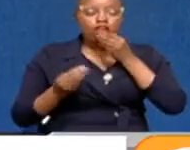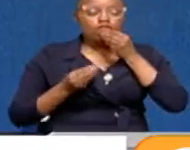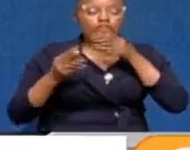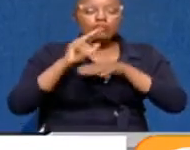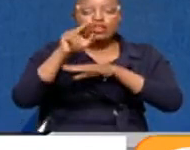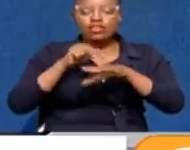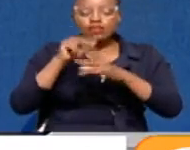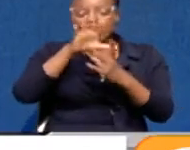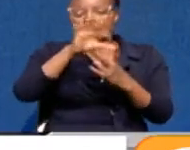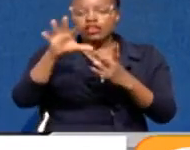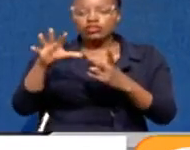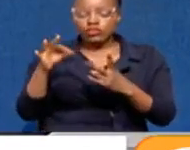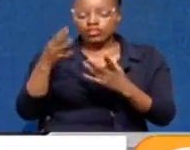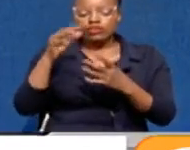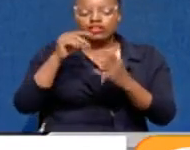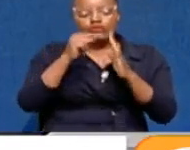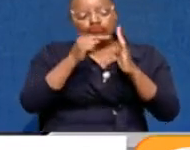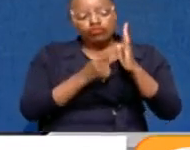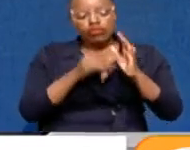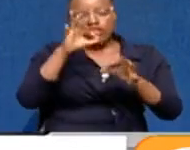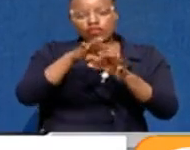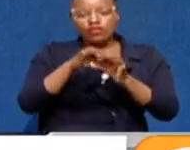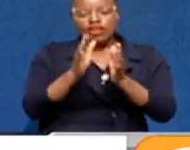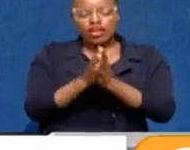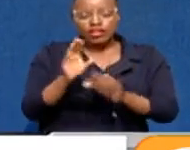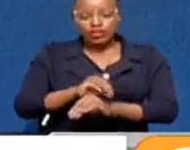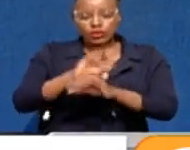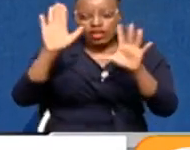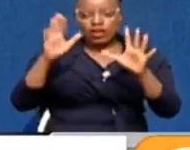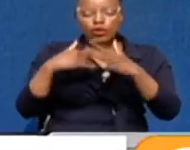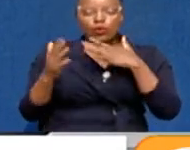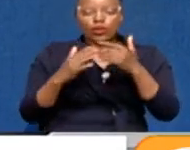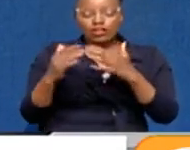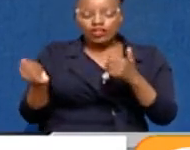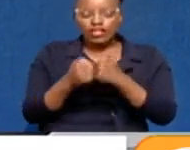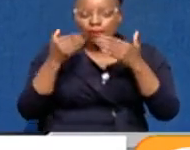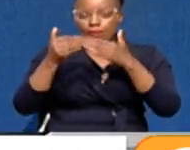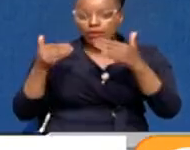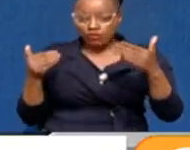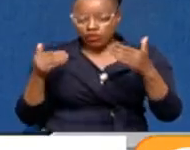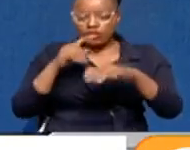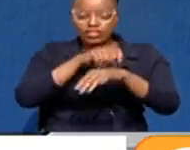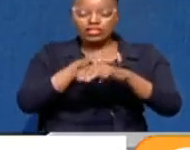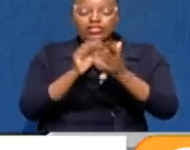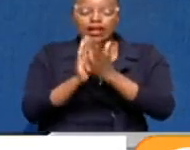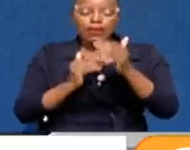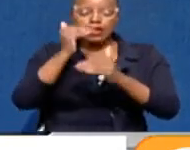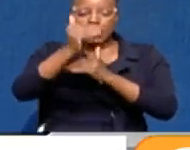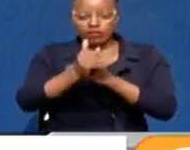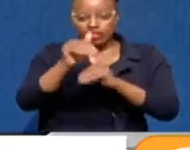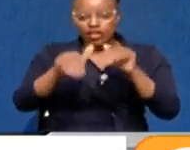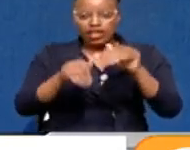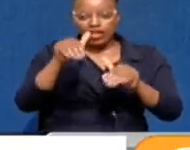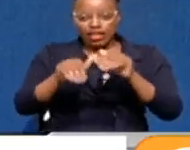the nation on the choices at the ballot, as well as shedding light on what is transpiring before, during, and after the